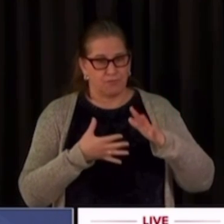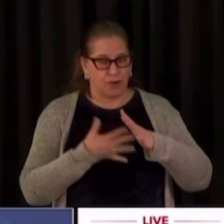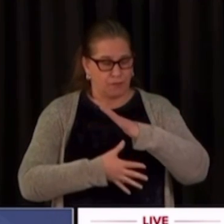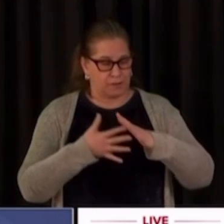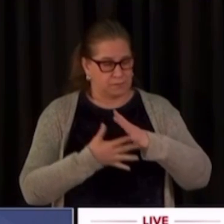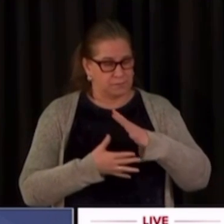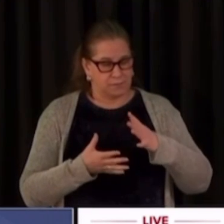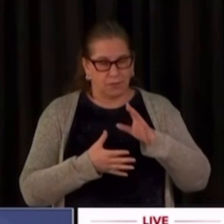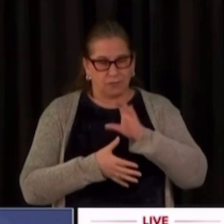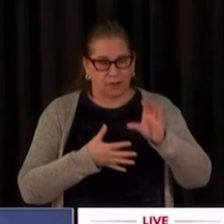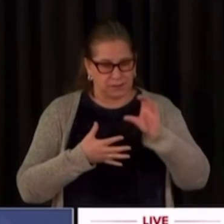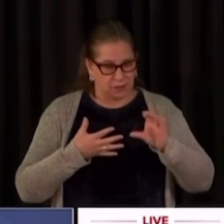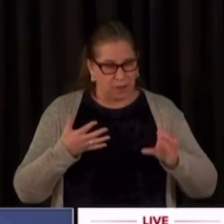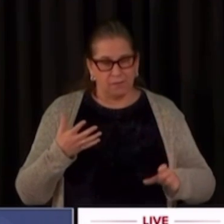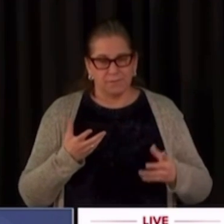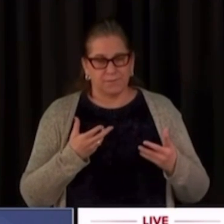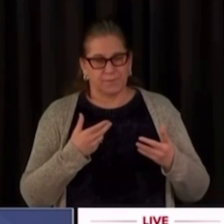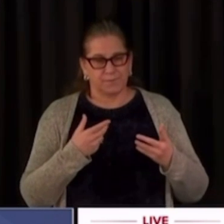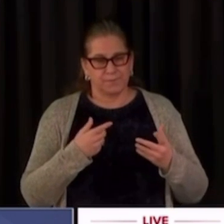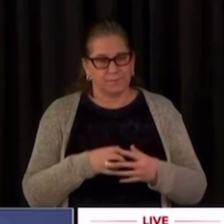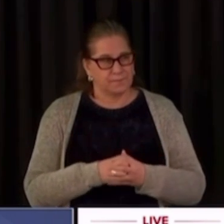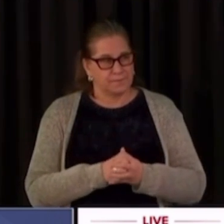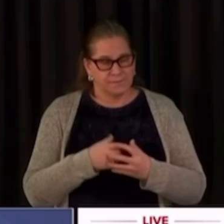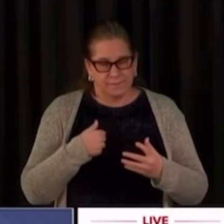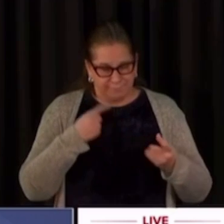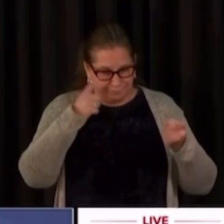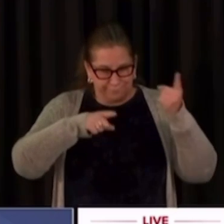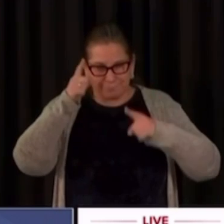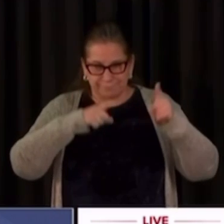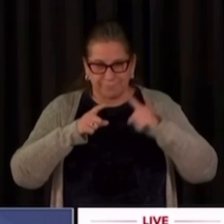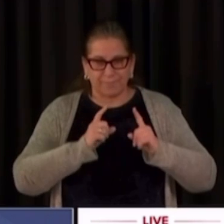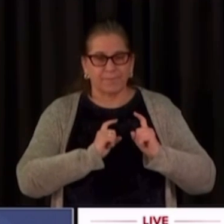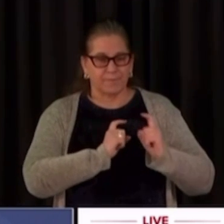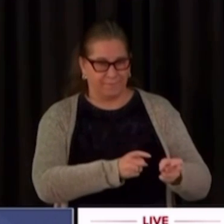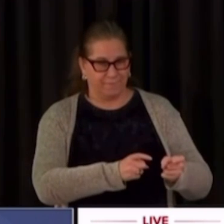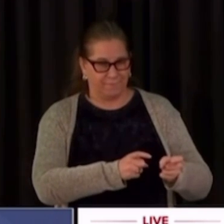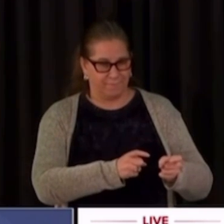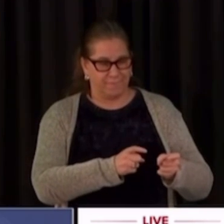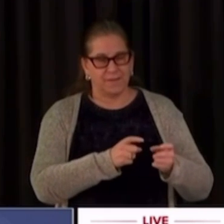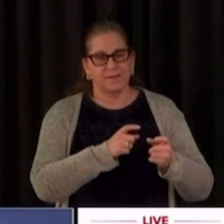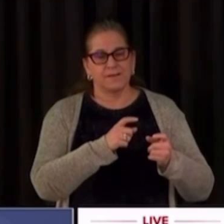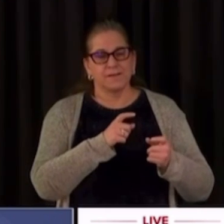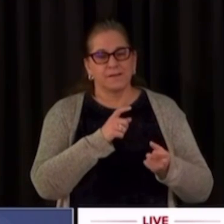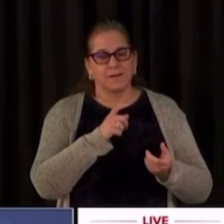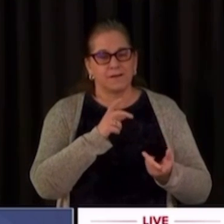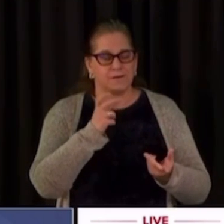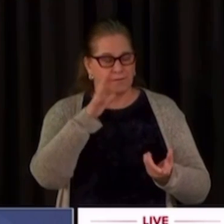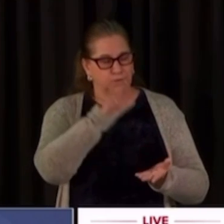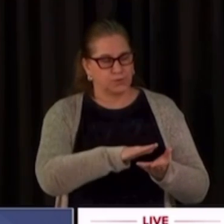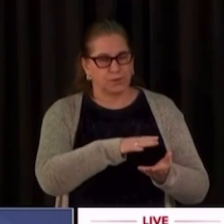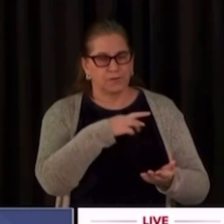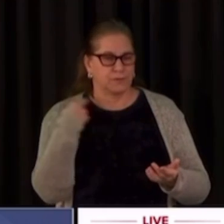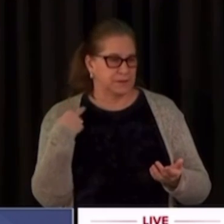criteria that shows how either reducing the risk of severe illness and death or allowing for the preservation